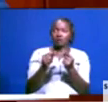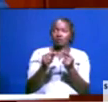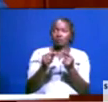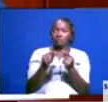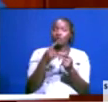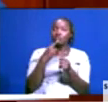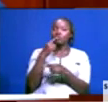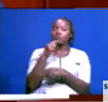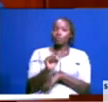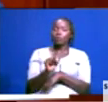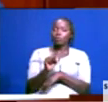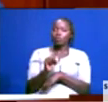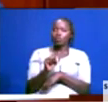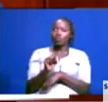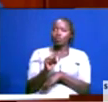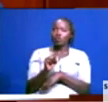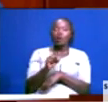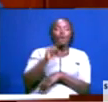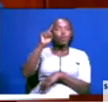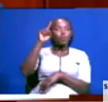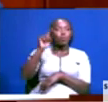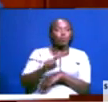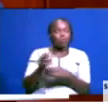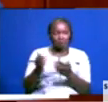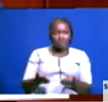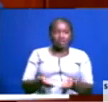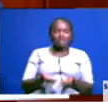So we must escalate